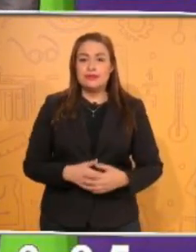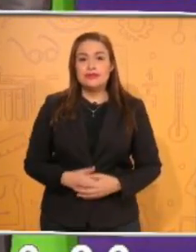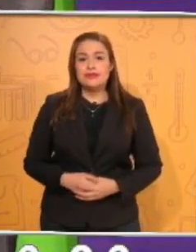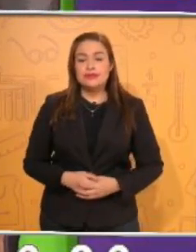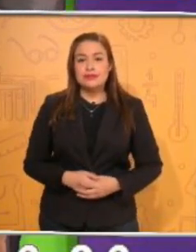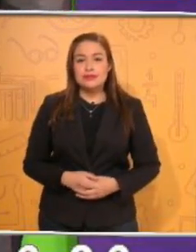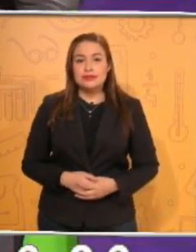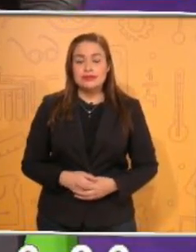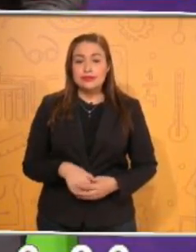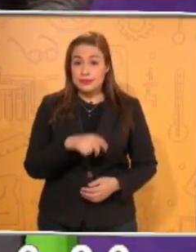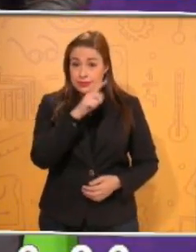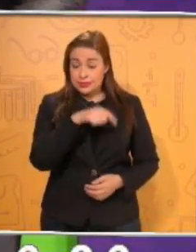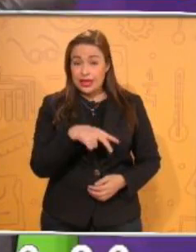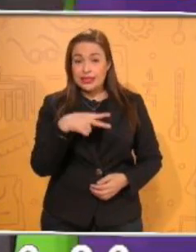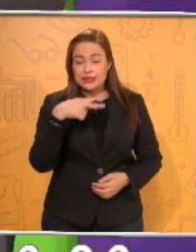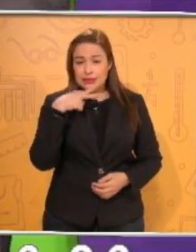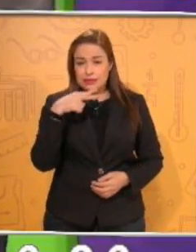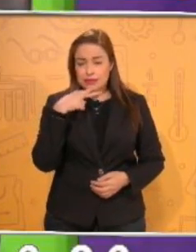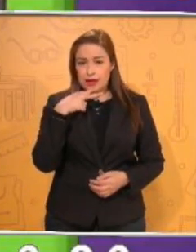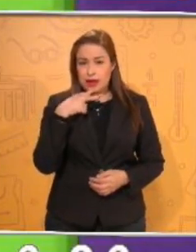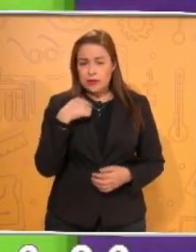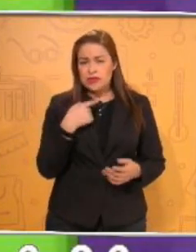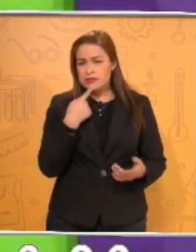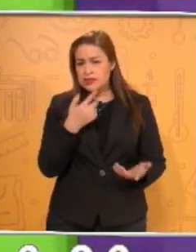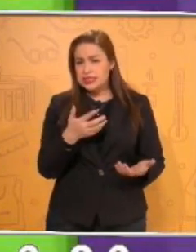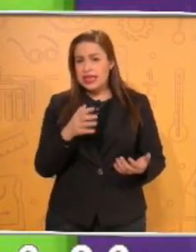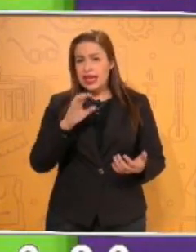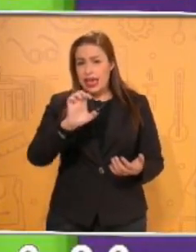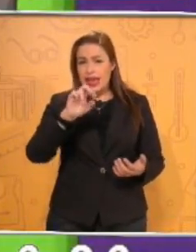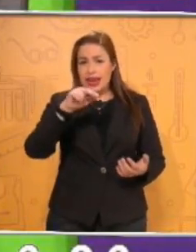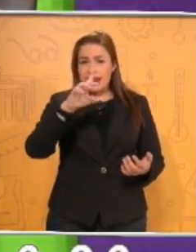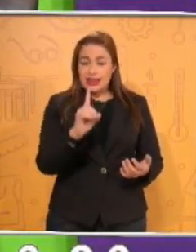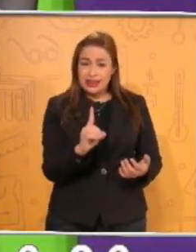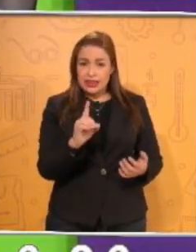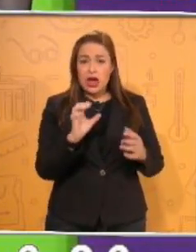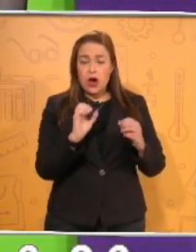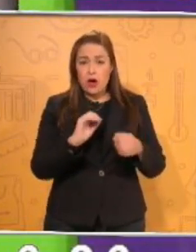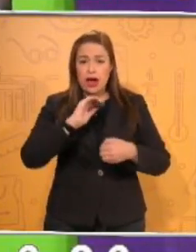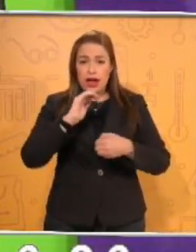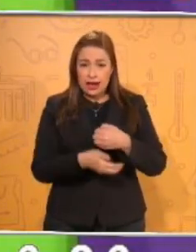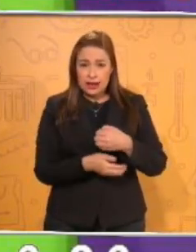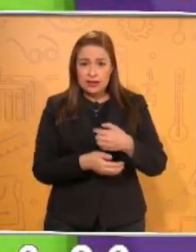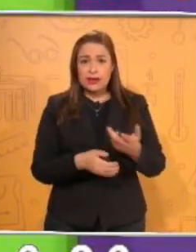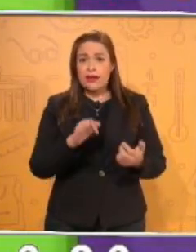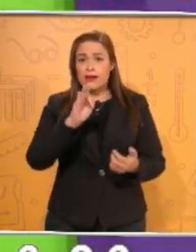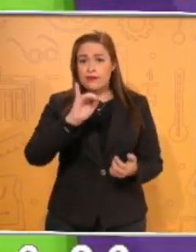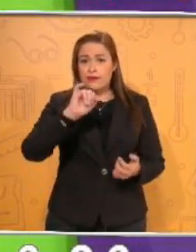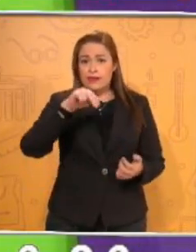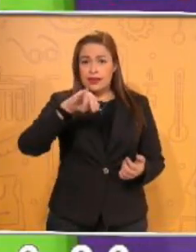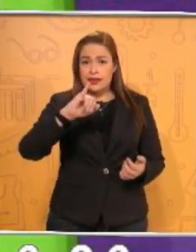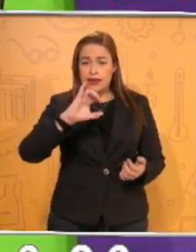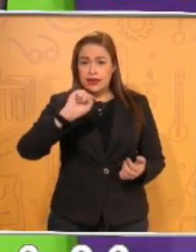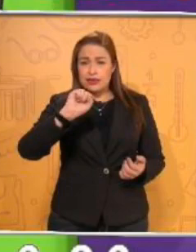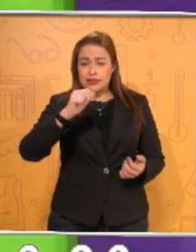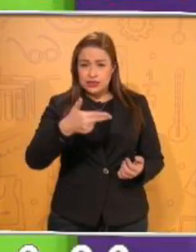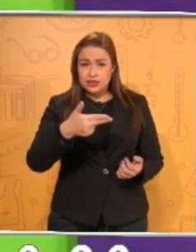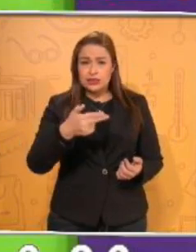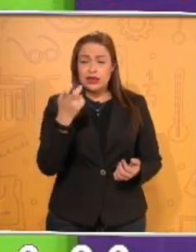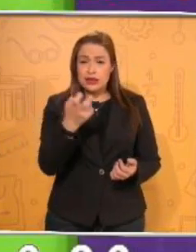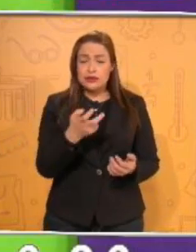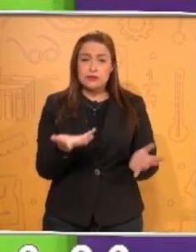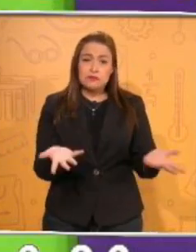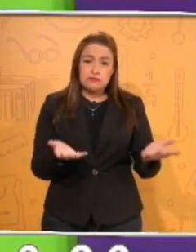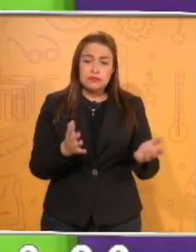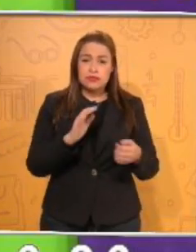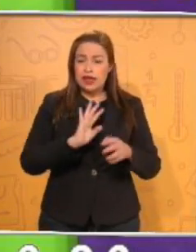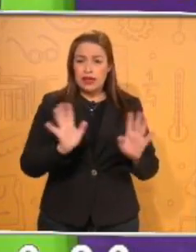With verbs that end or finish in E, we have to we eliminate the letter